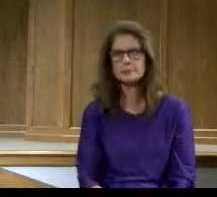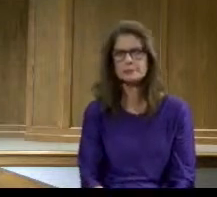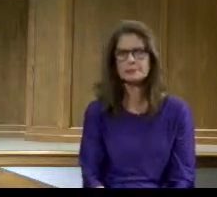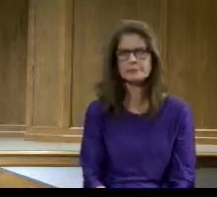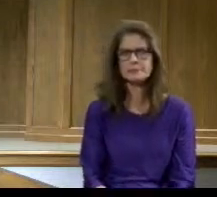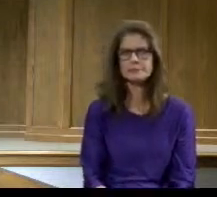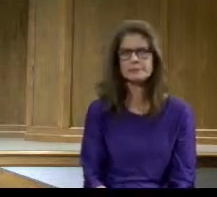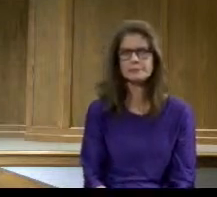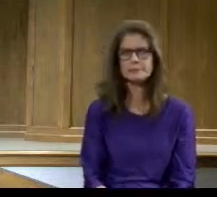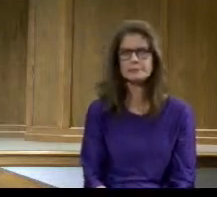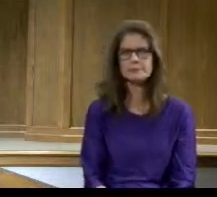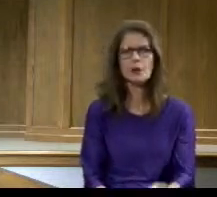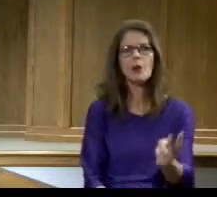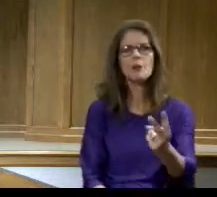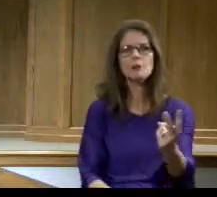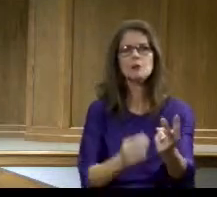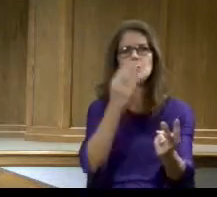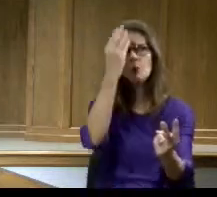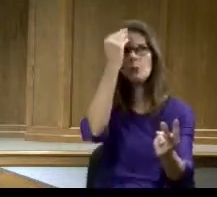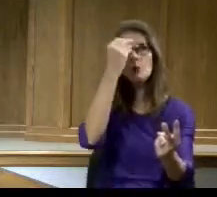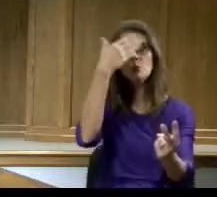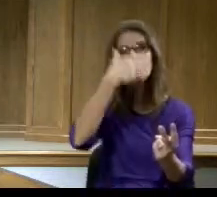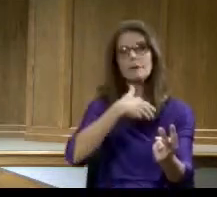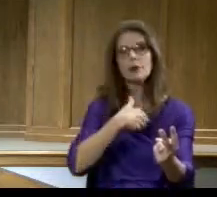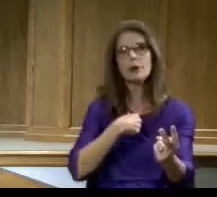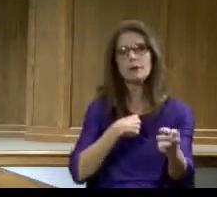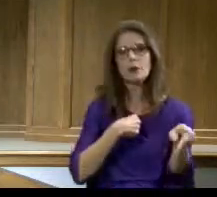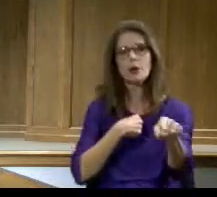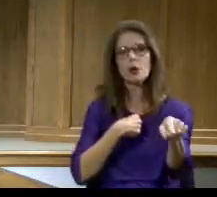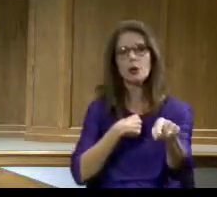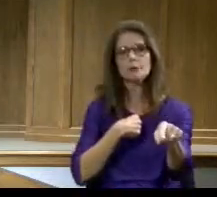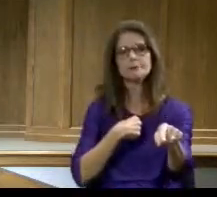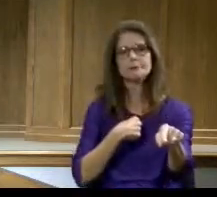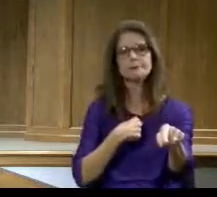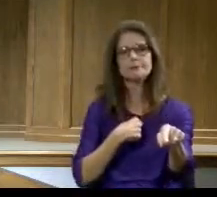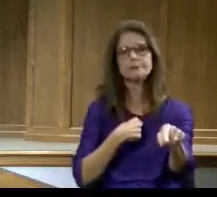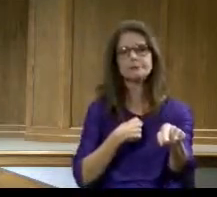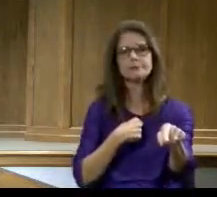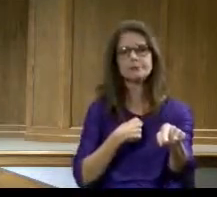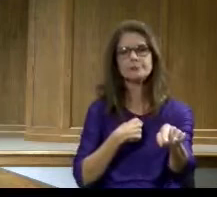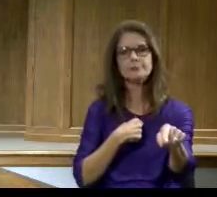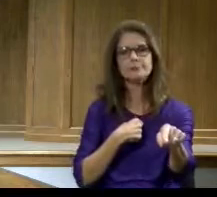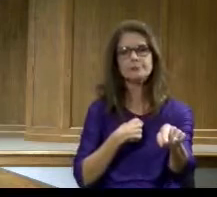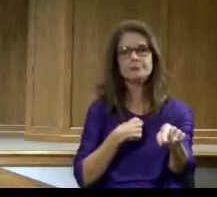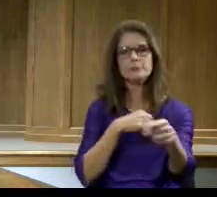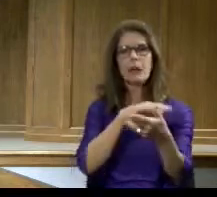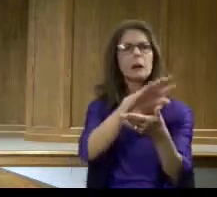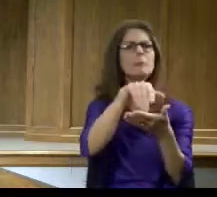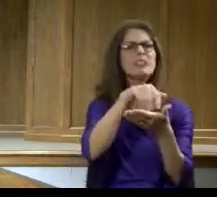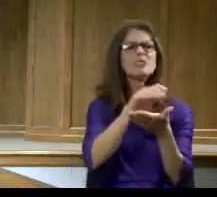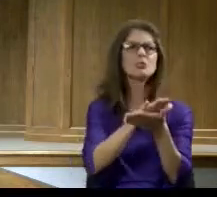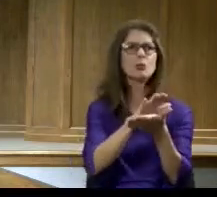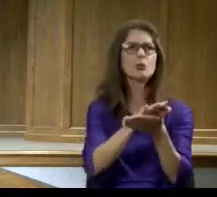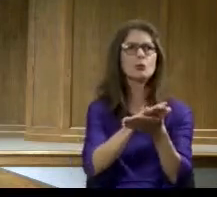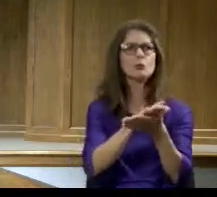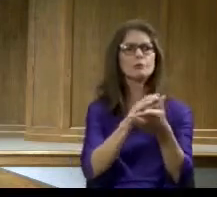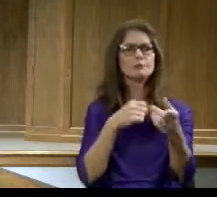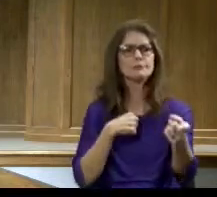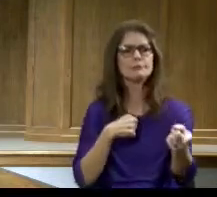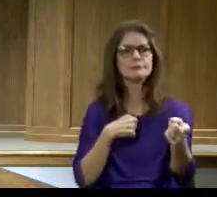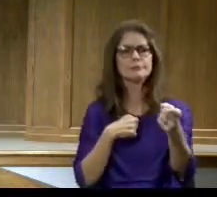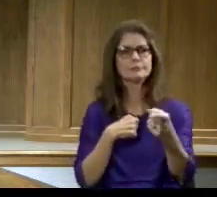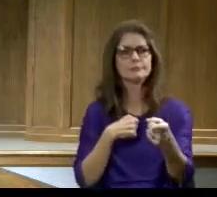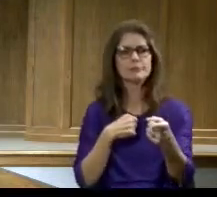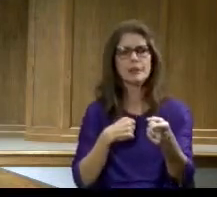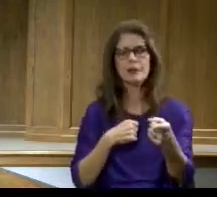And they were right in front of us, she and her mother and daddy, right in front of us, the two middle school boys in front of them, my mom and I in